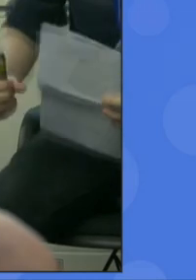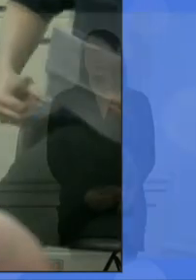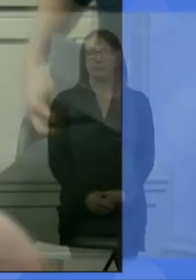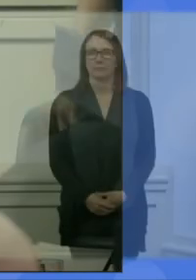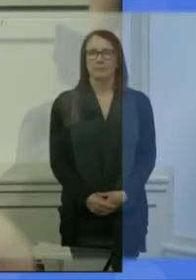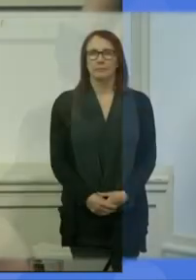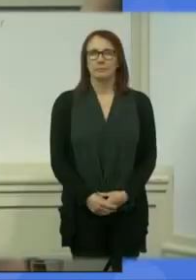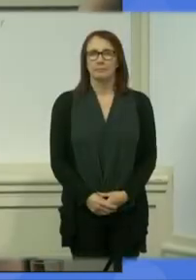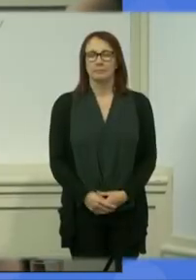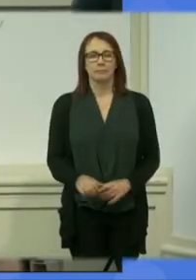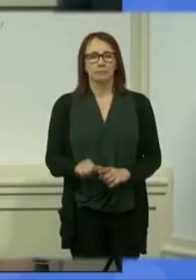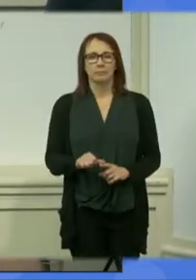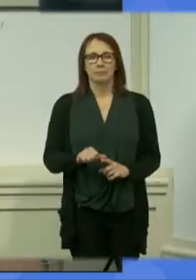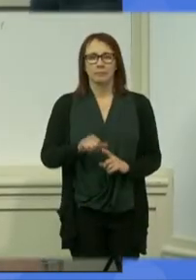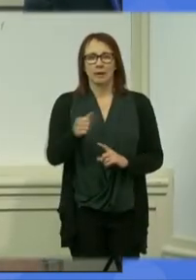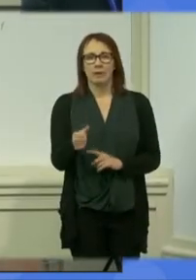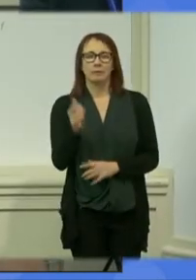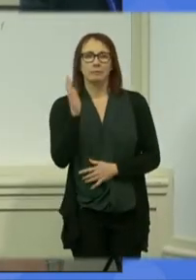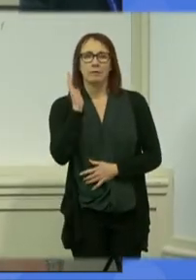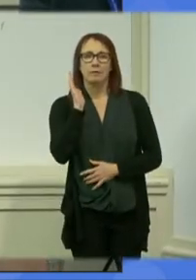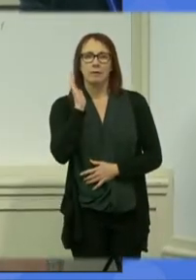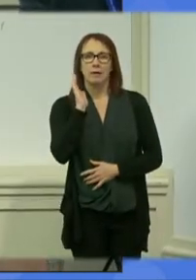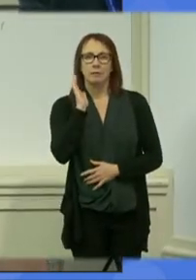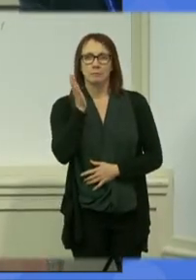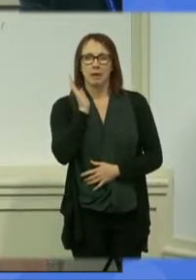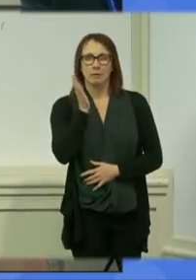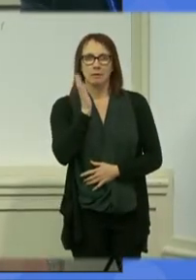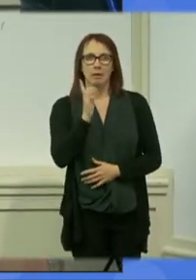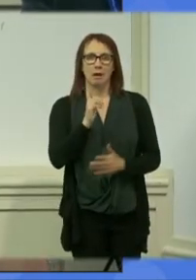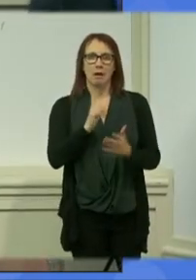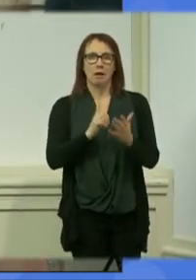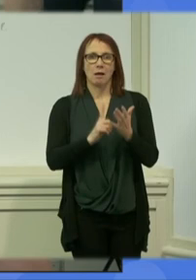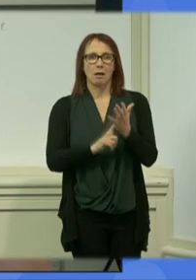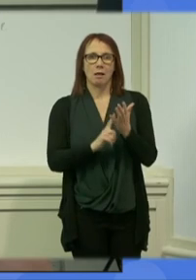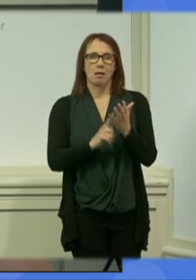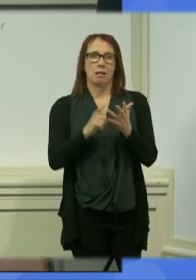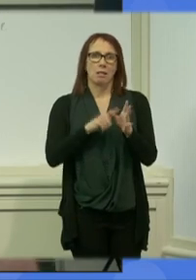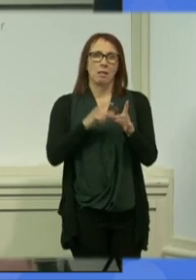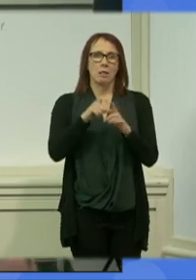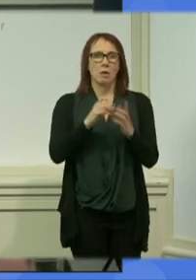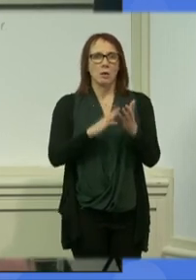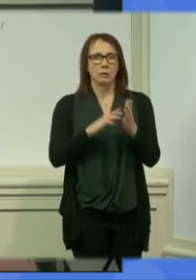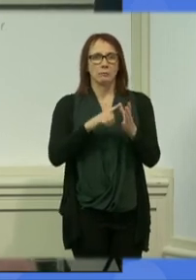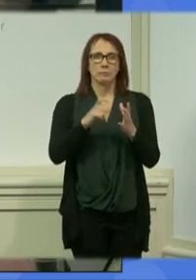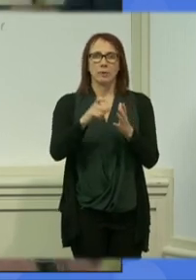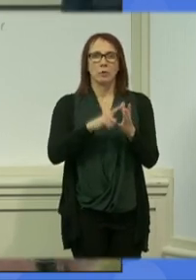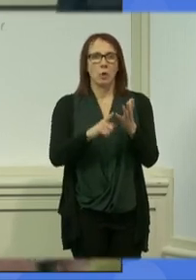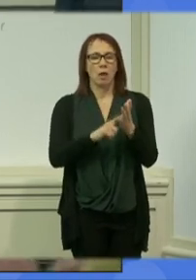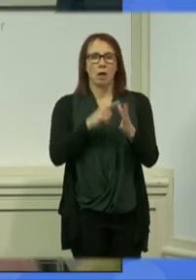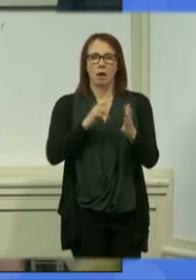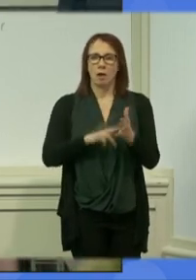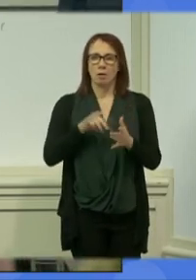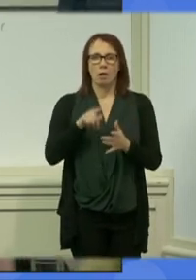So our next speaker is Laurie McFallan. Laurie is a senior research fellow at the Institute for Innovation and